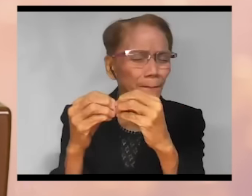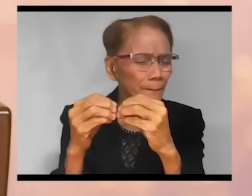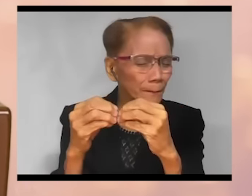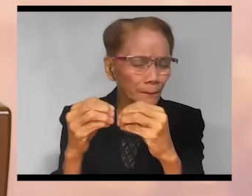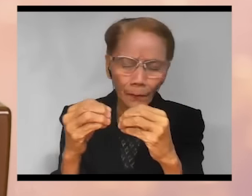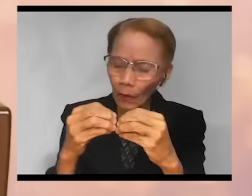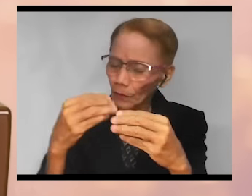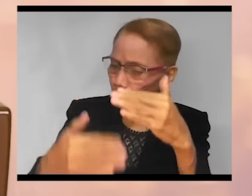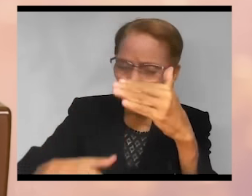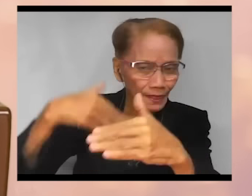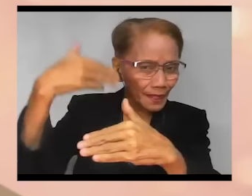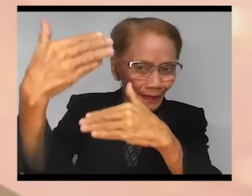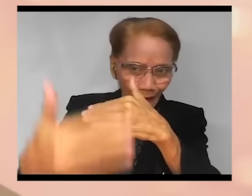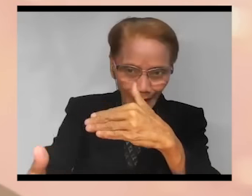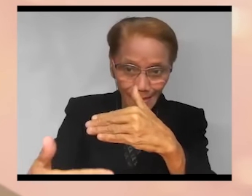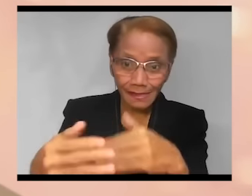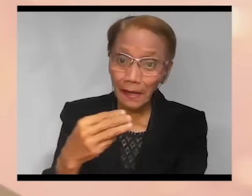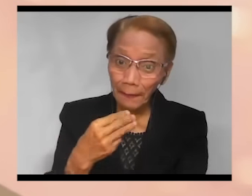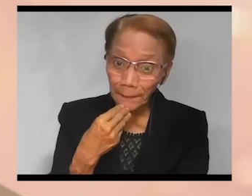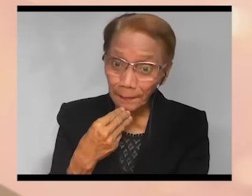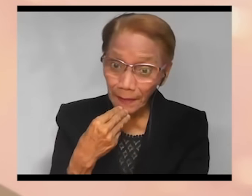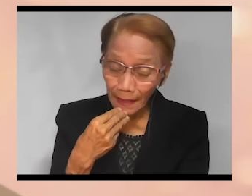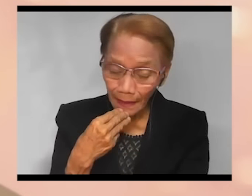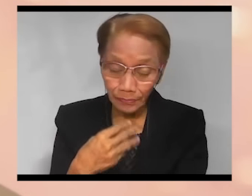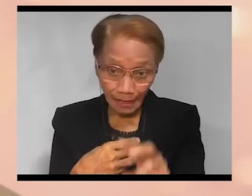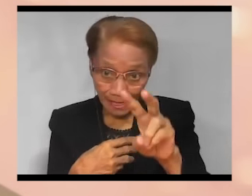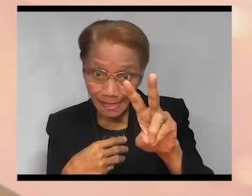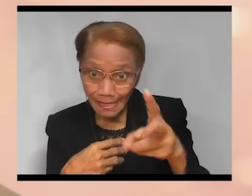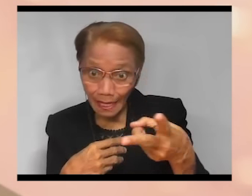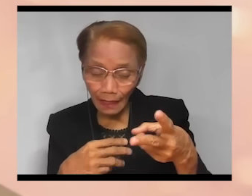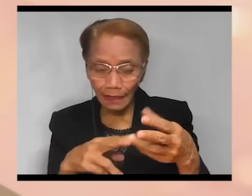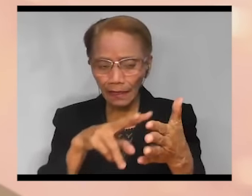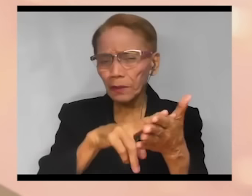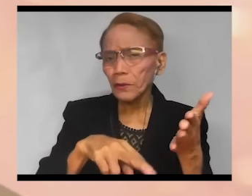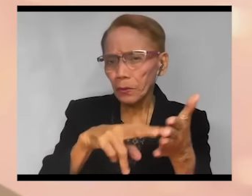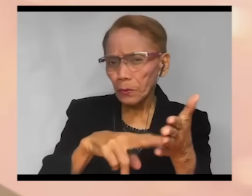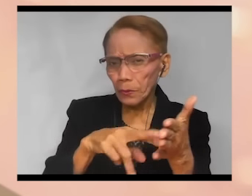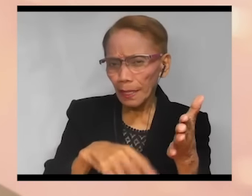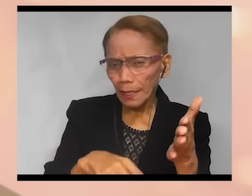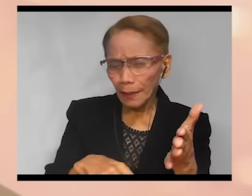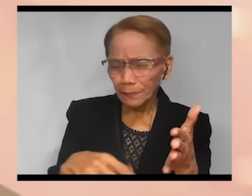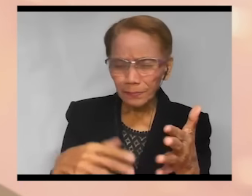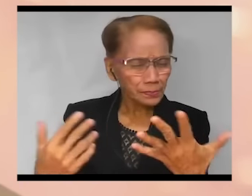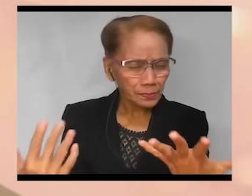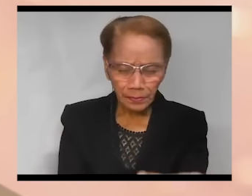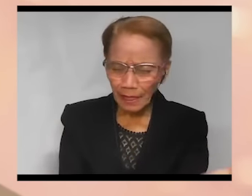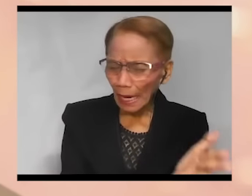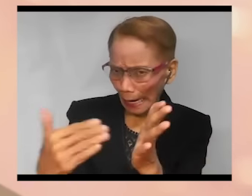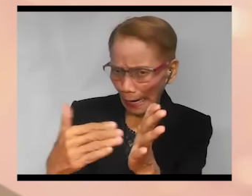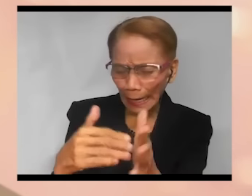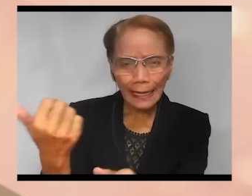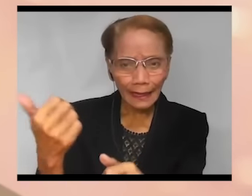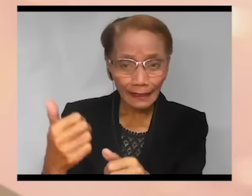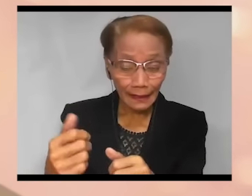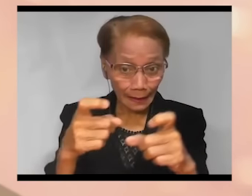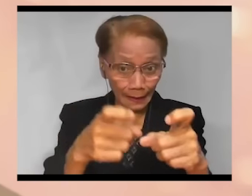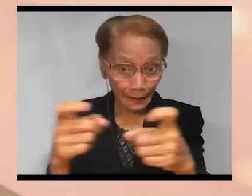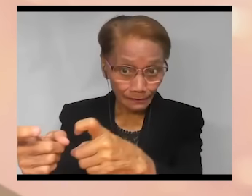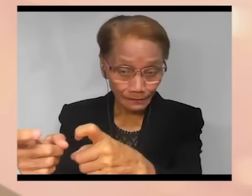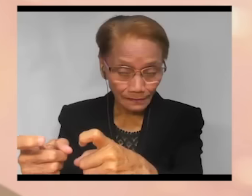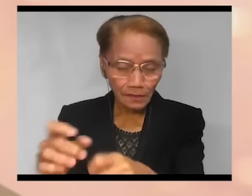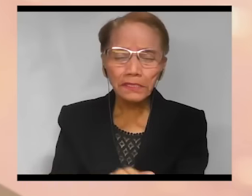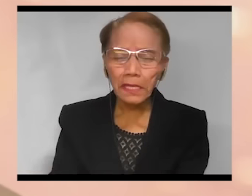the next meal. In the second reading, St. Paul talks about another gift.